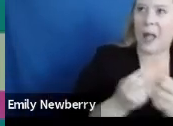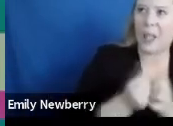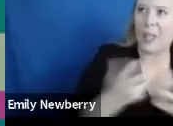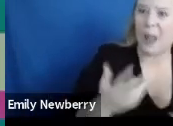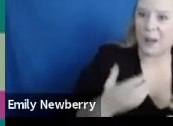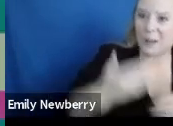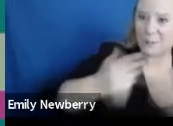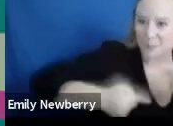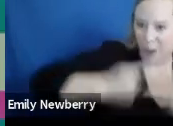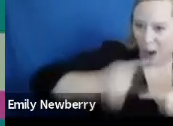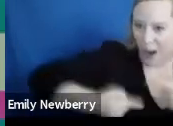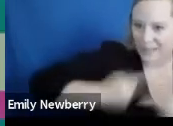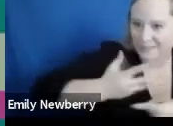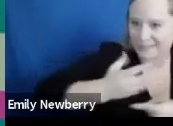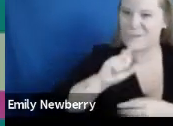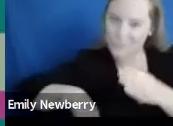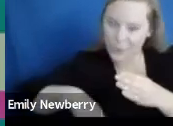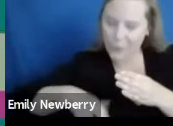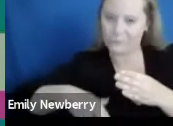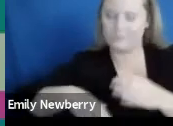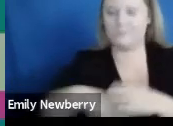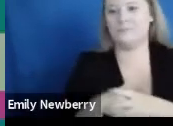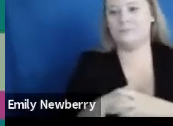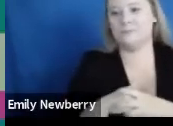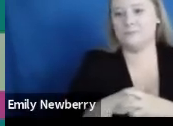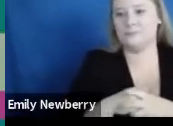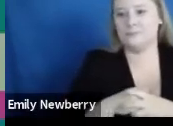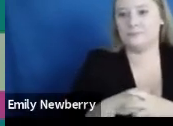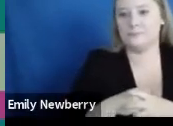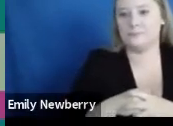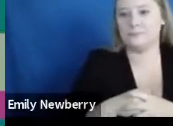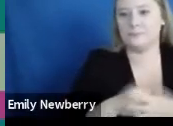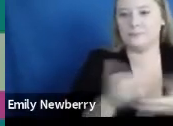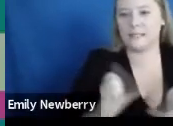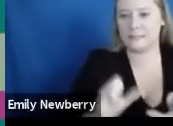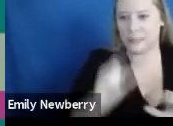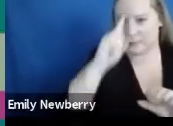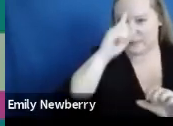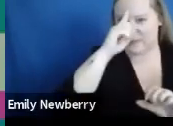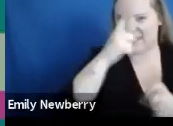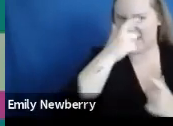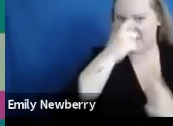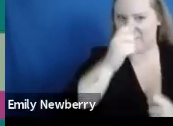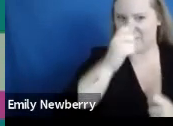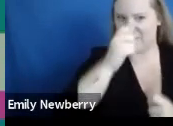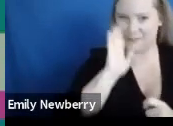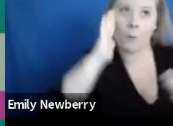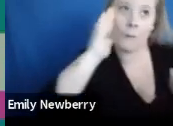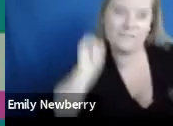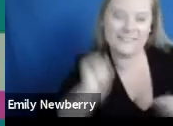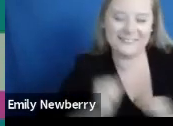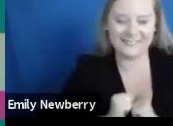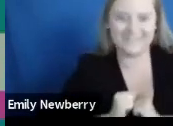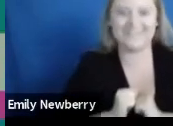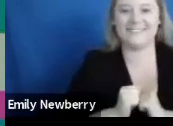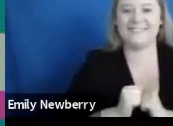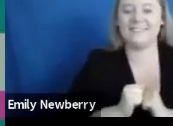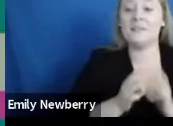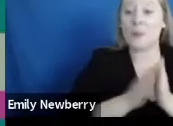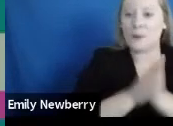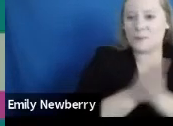results yet at this point, but I still think it's going to be interesting, or hopefully. So our